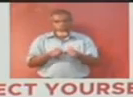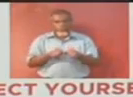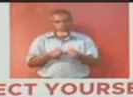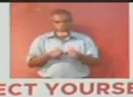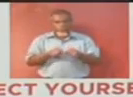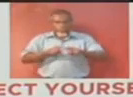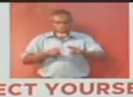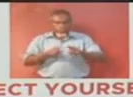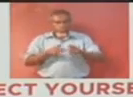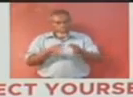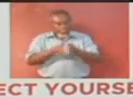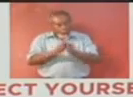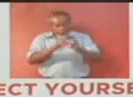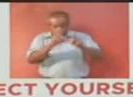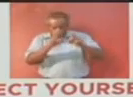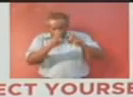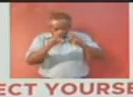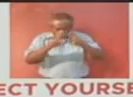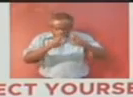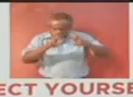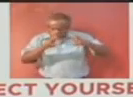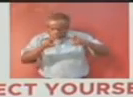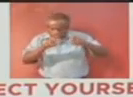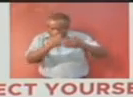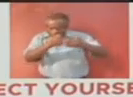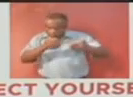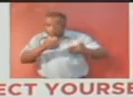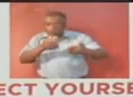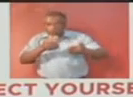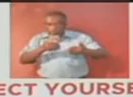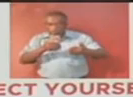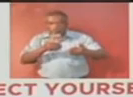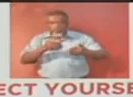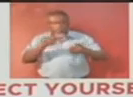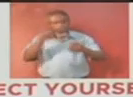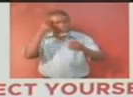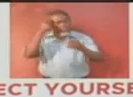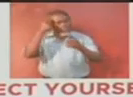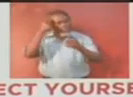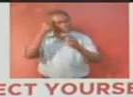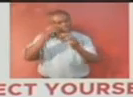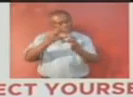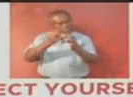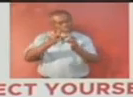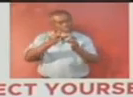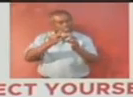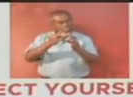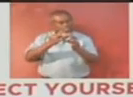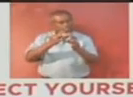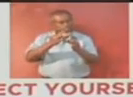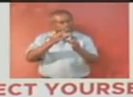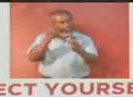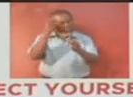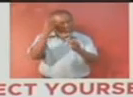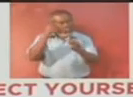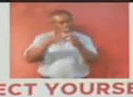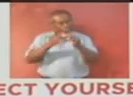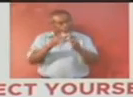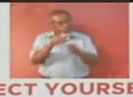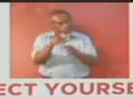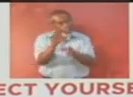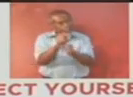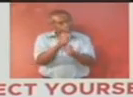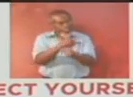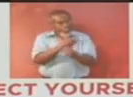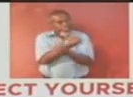determine your eligibility and the potential safety of the vaccine is done by that medical questioning by the medical professionals that screen